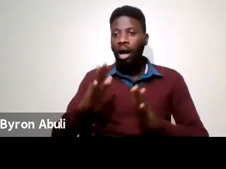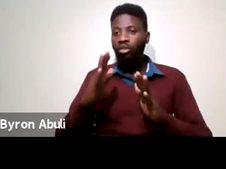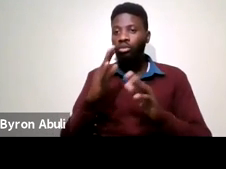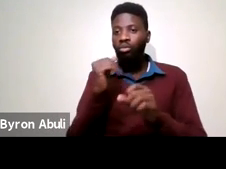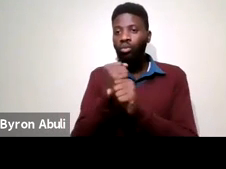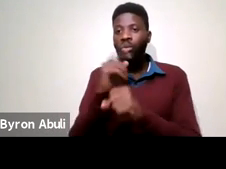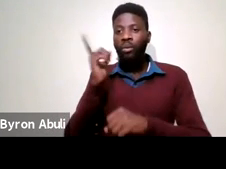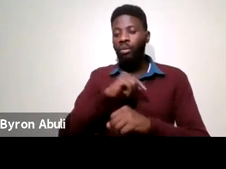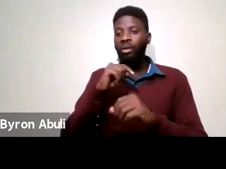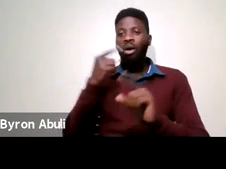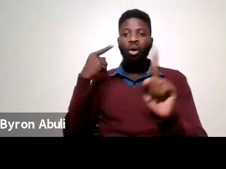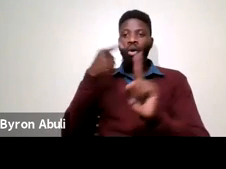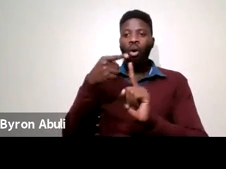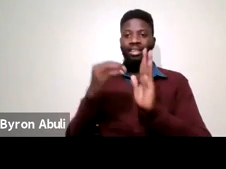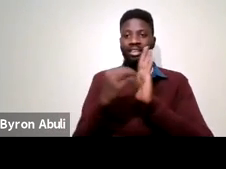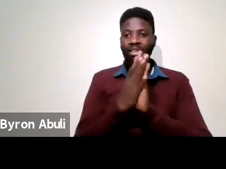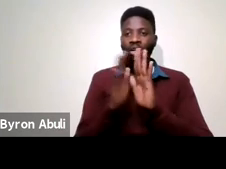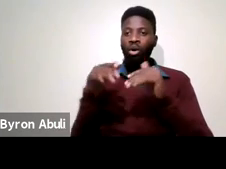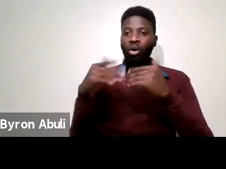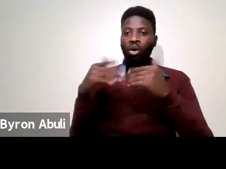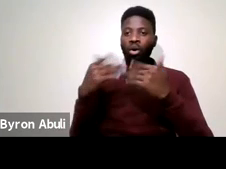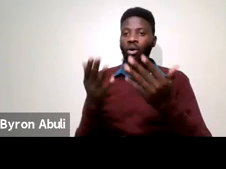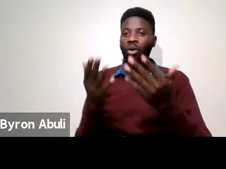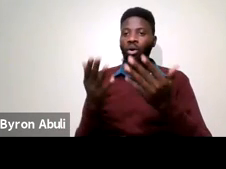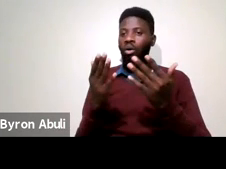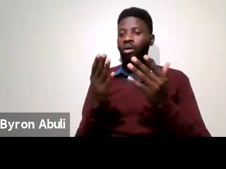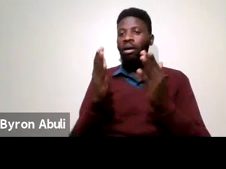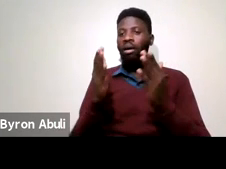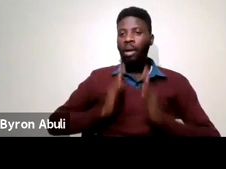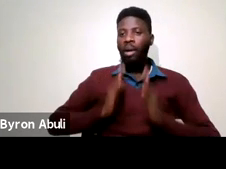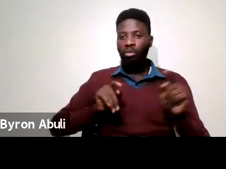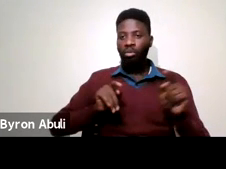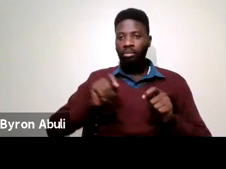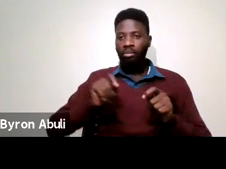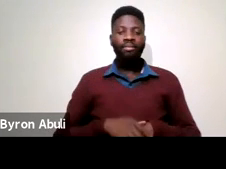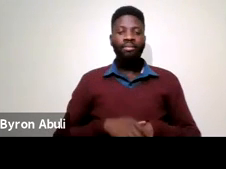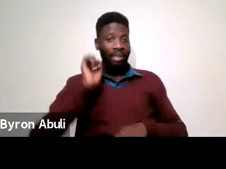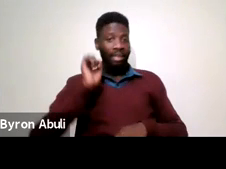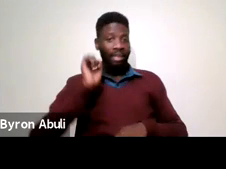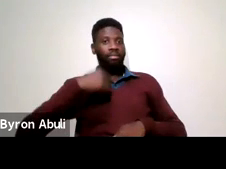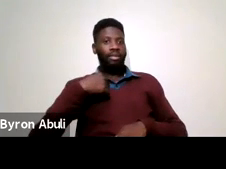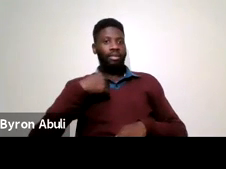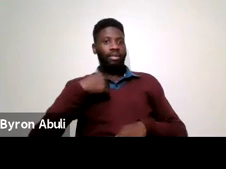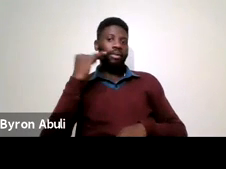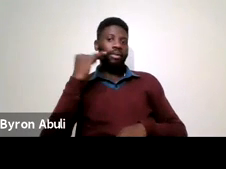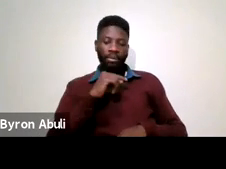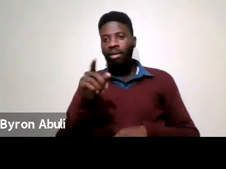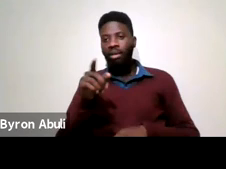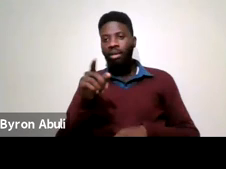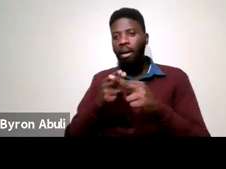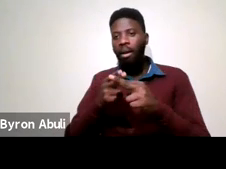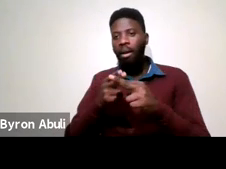some level? Yes, I have come across it. Please say your name and tell us the experience you